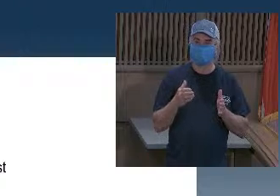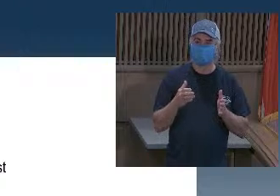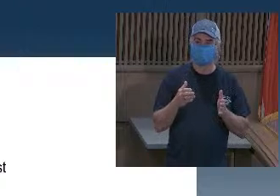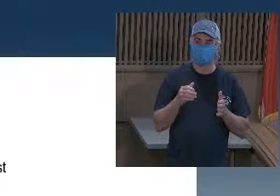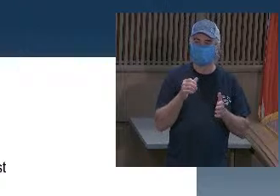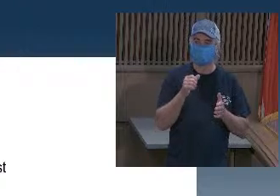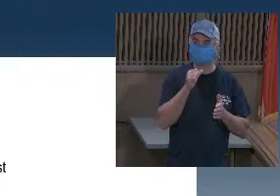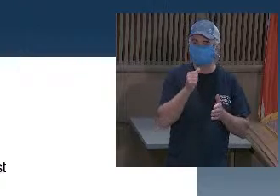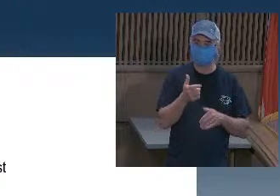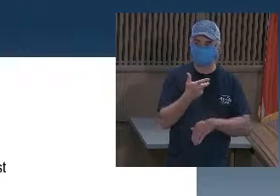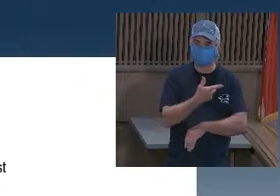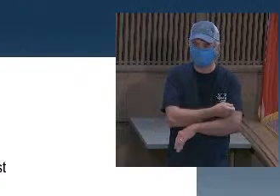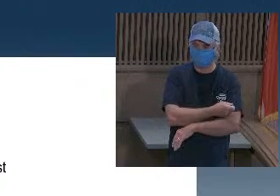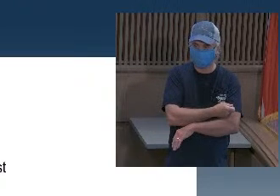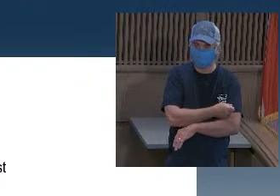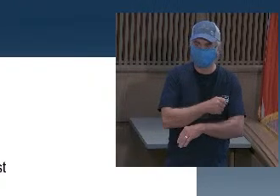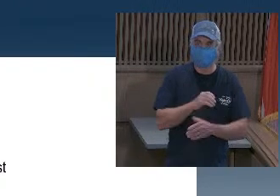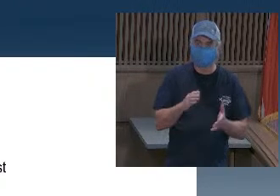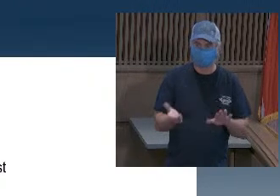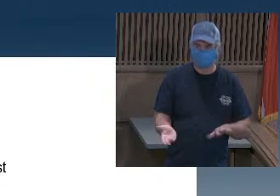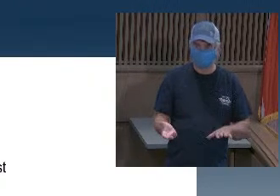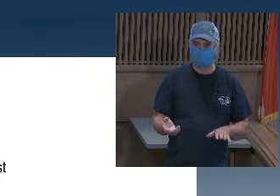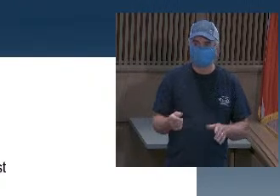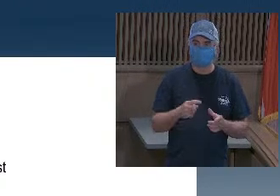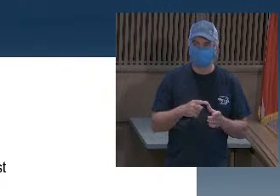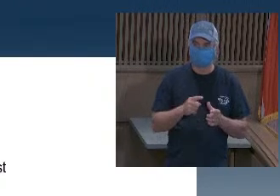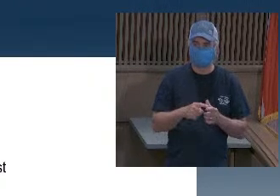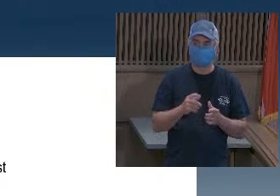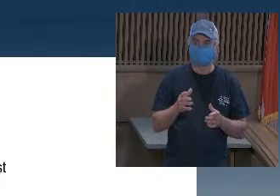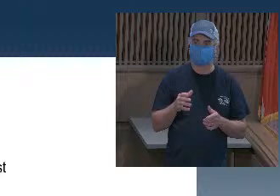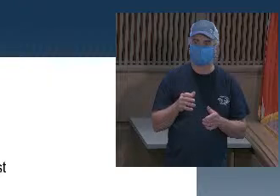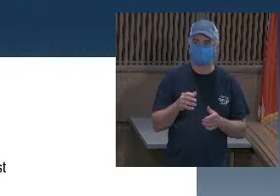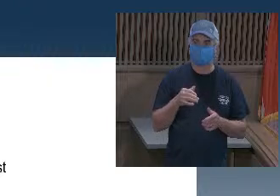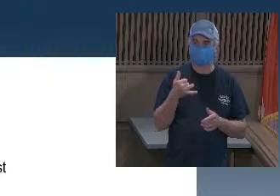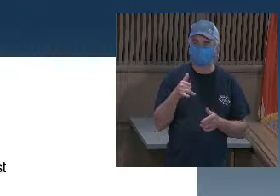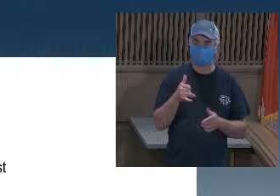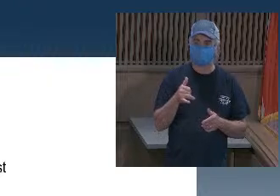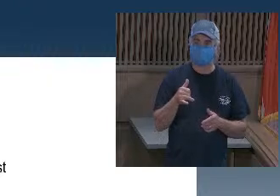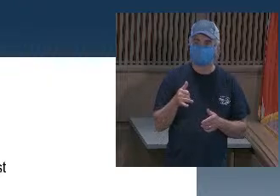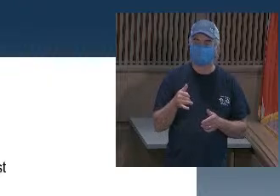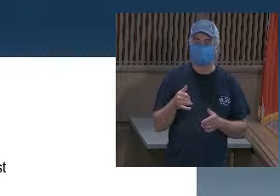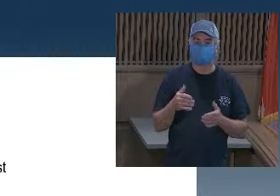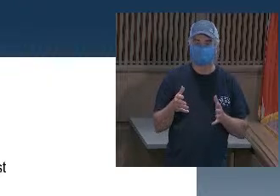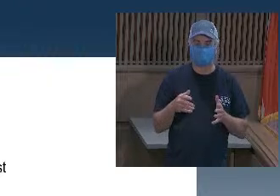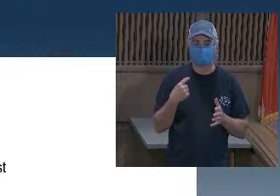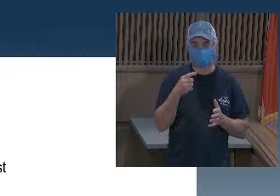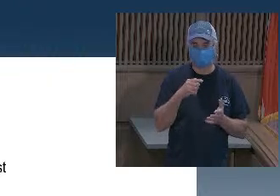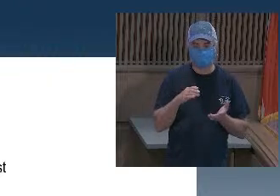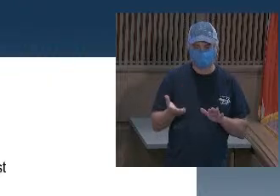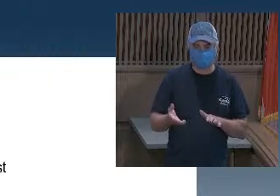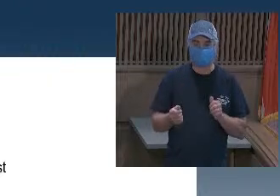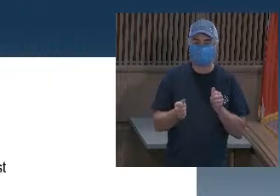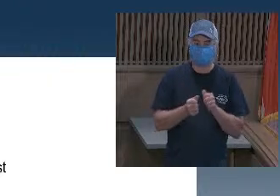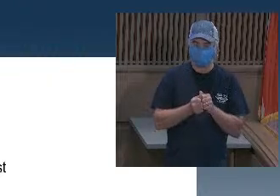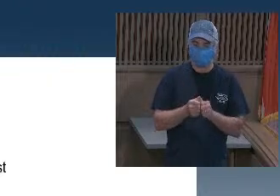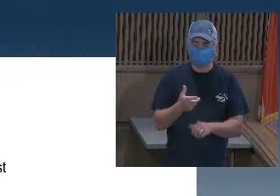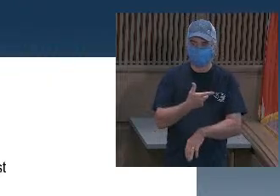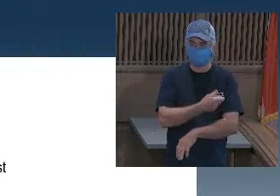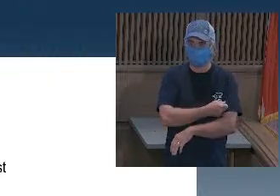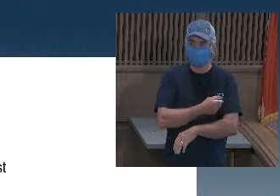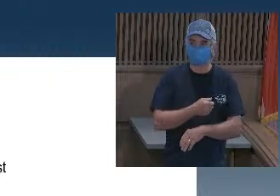not vaccinated, and the orange dots are those who have been vaccinated. So there were